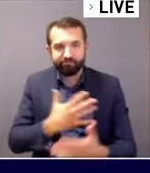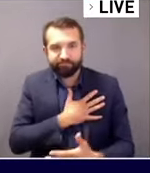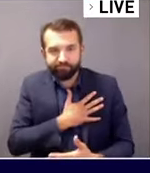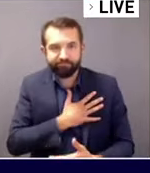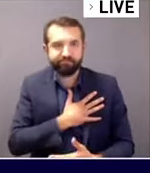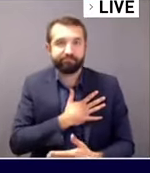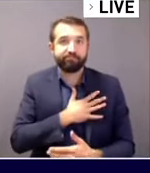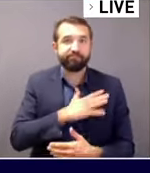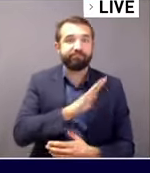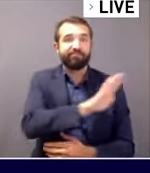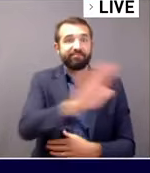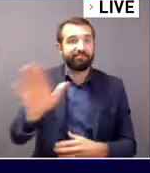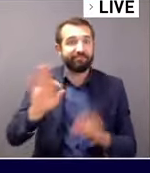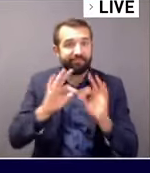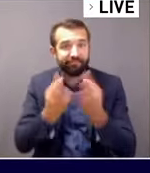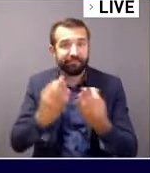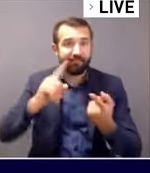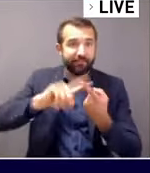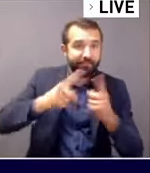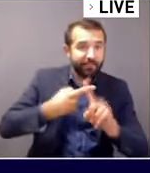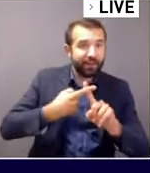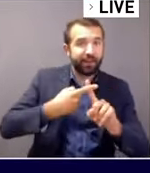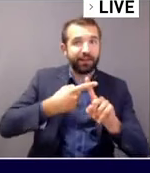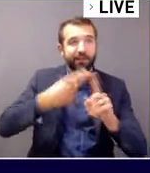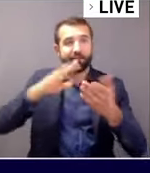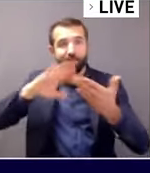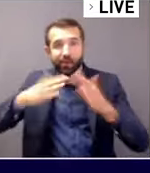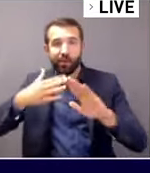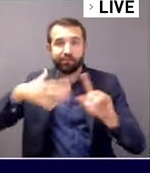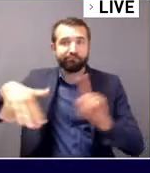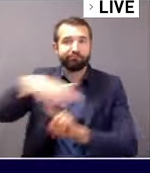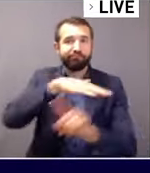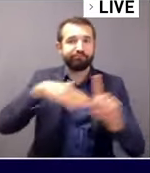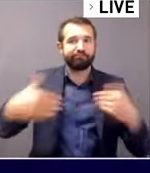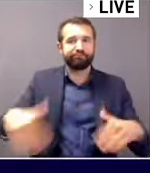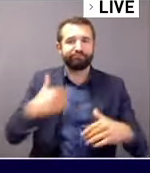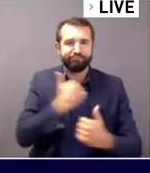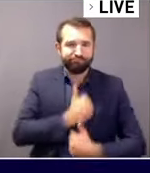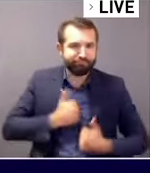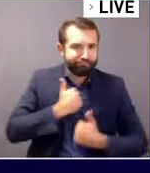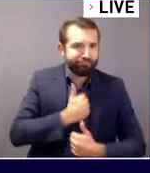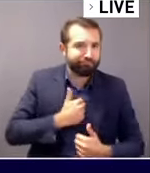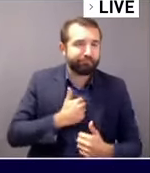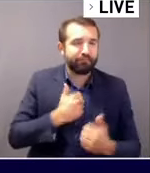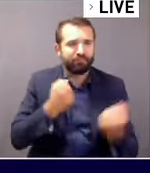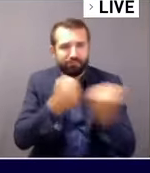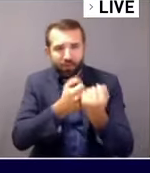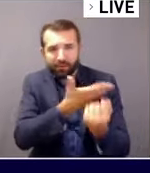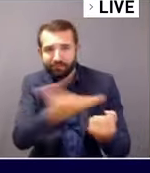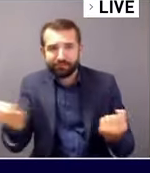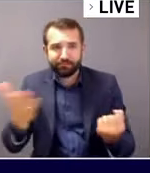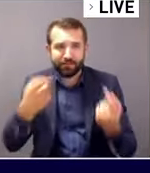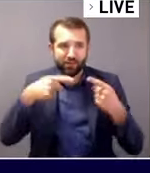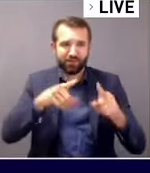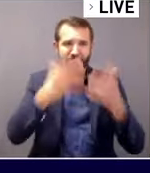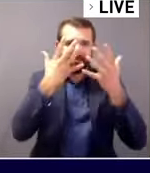family, his friends, and his community our deepest condolences during this time of their grief.